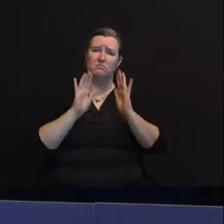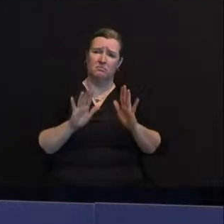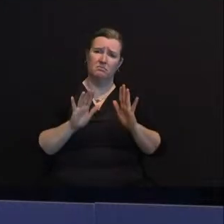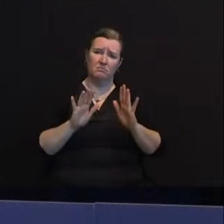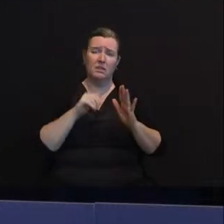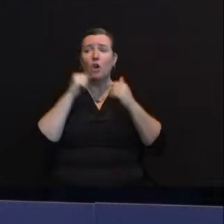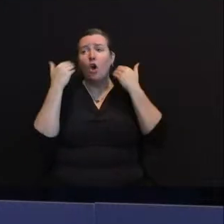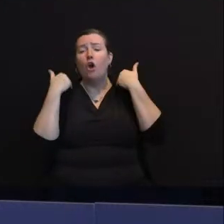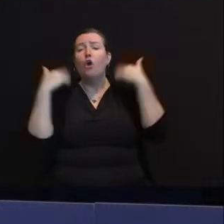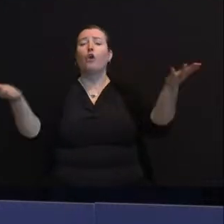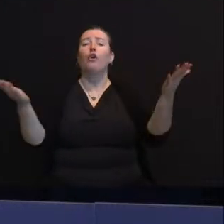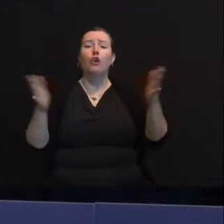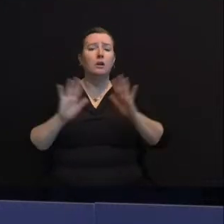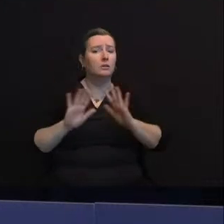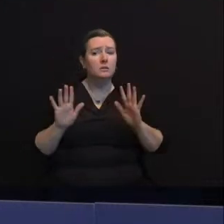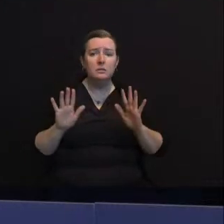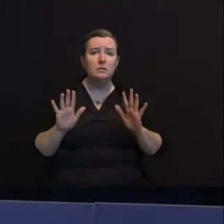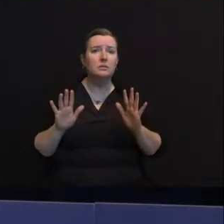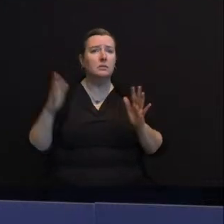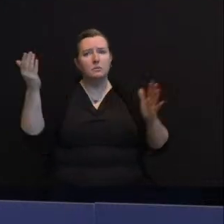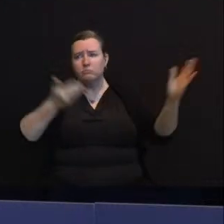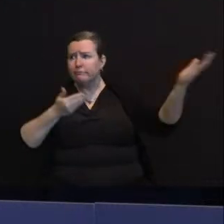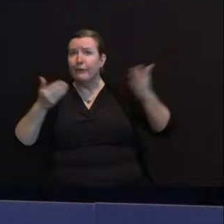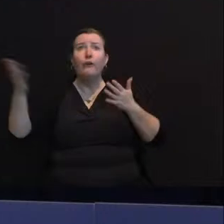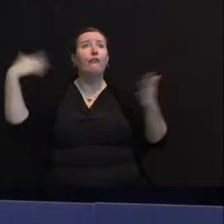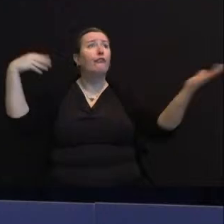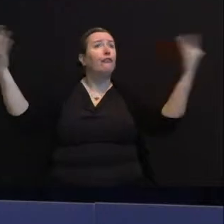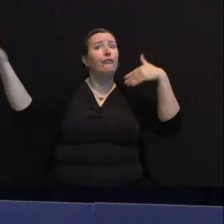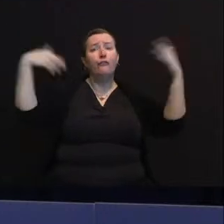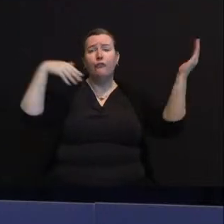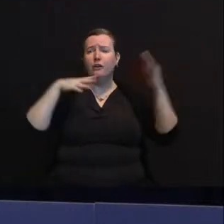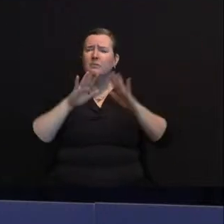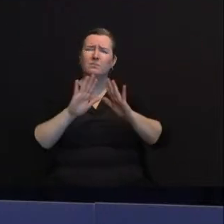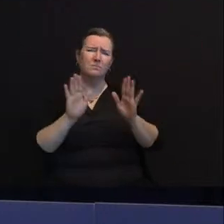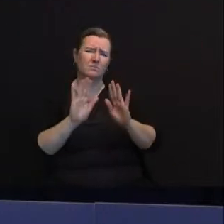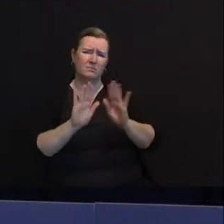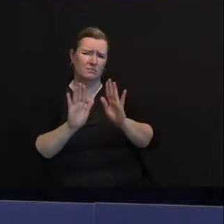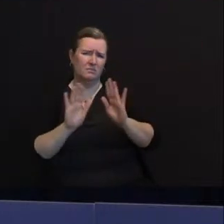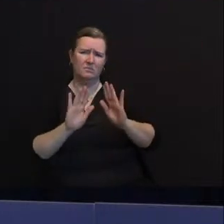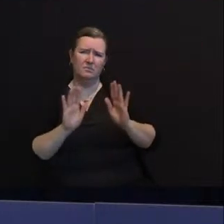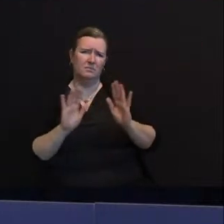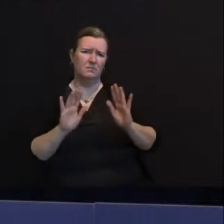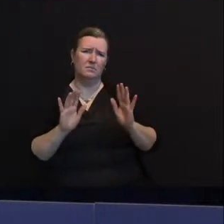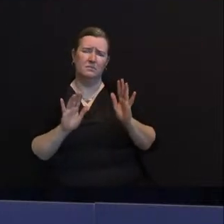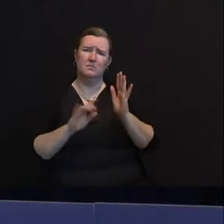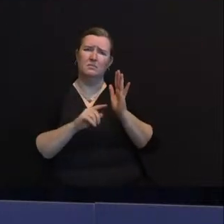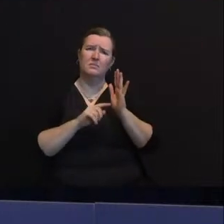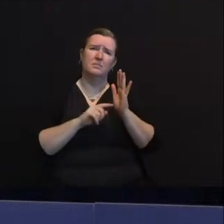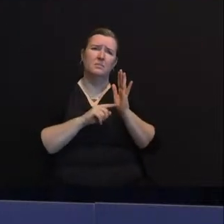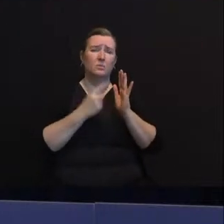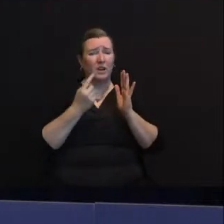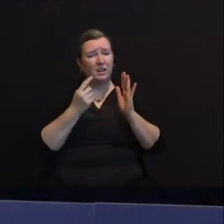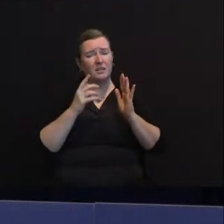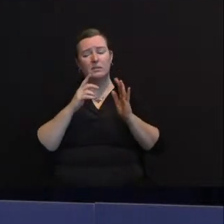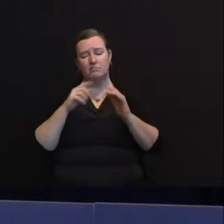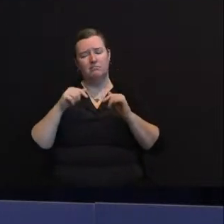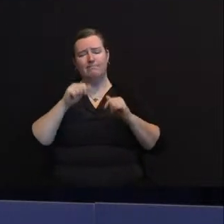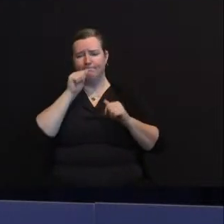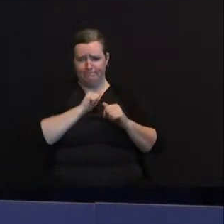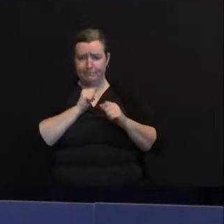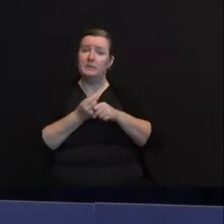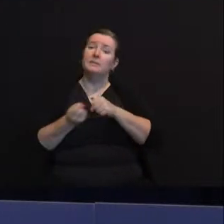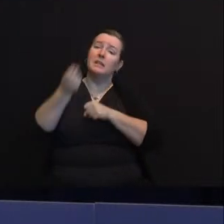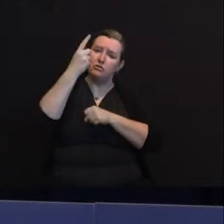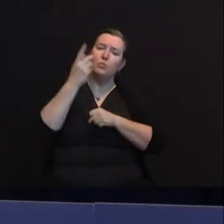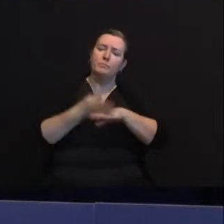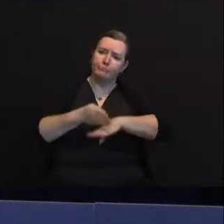to be away from family during special occasions, but let's do it this one time. Let's do it to protect yourselves,